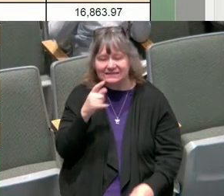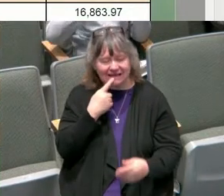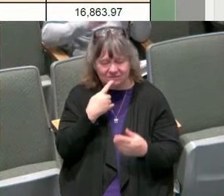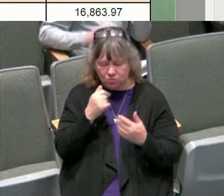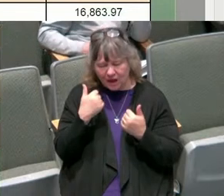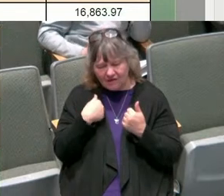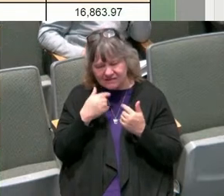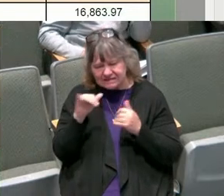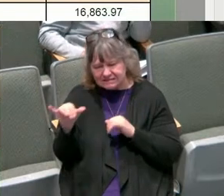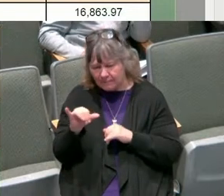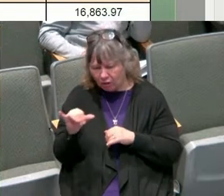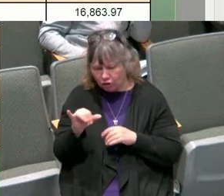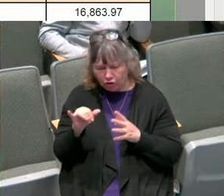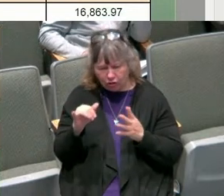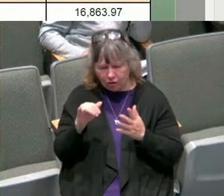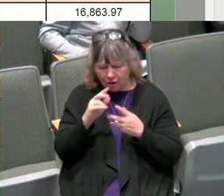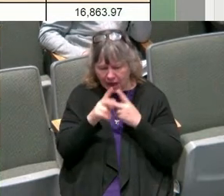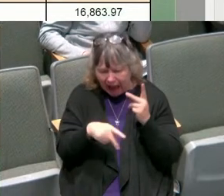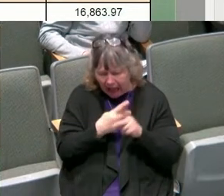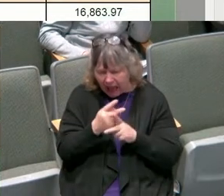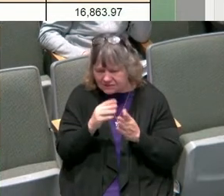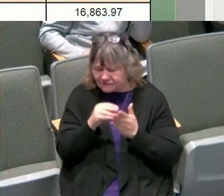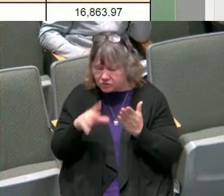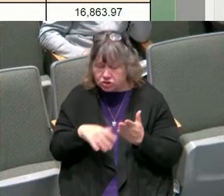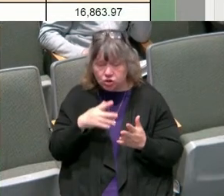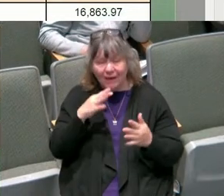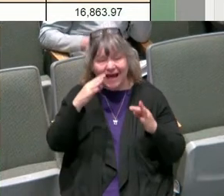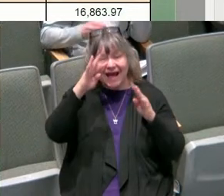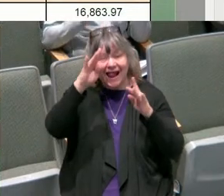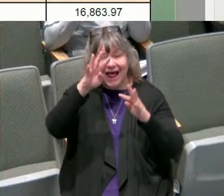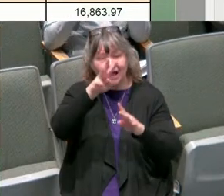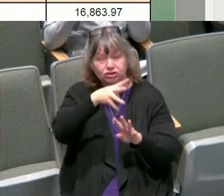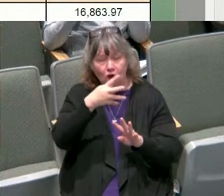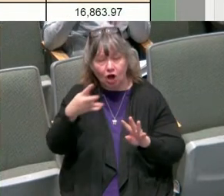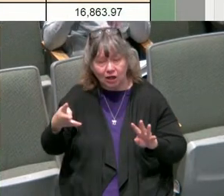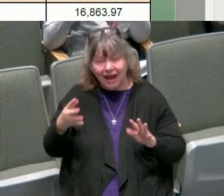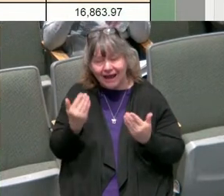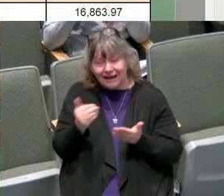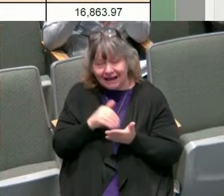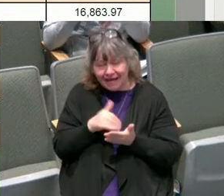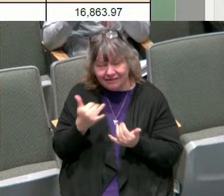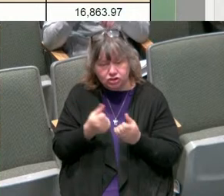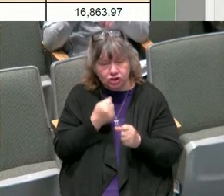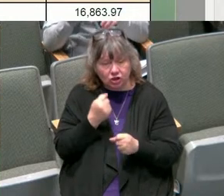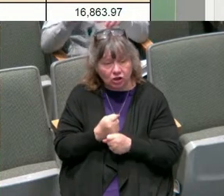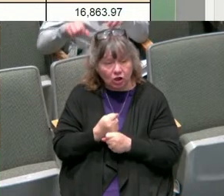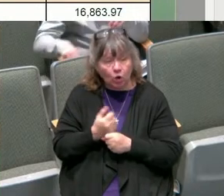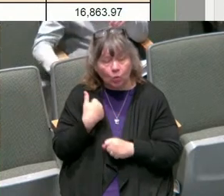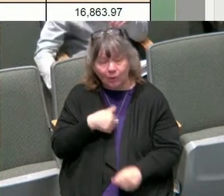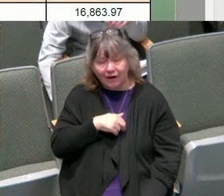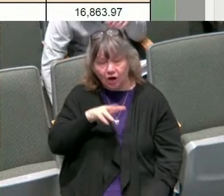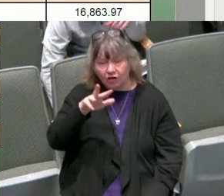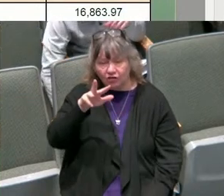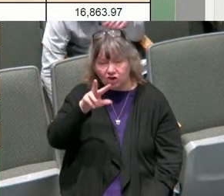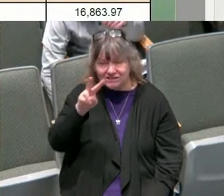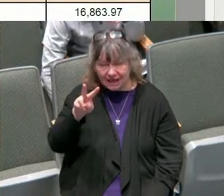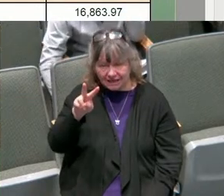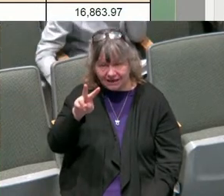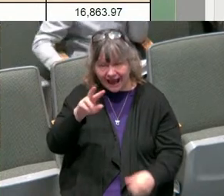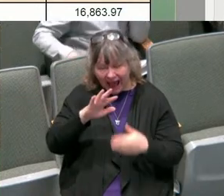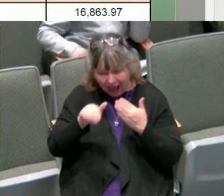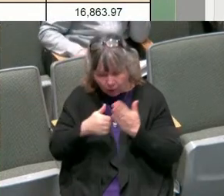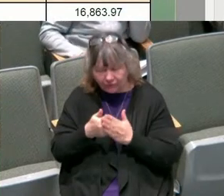profile so we put them all together and again this year Hopkinton is ranked 32nd out of those